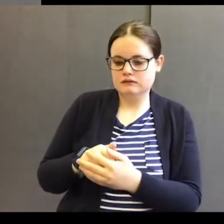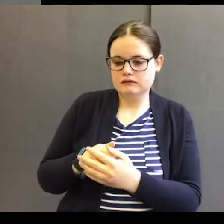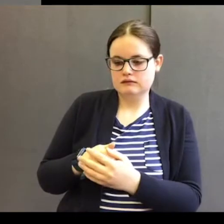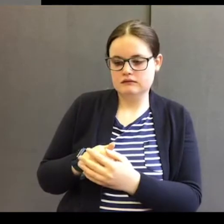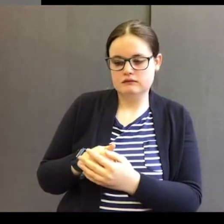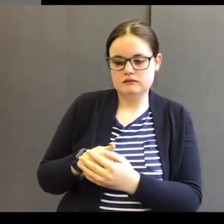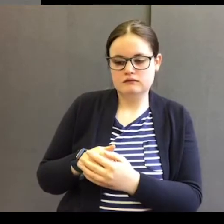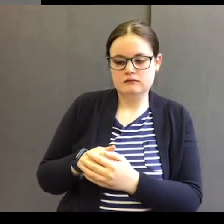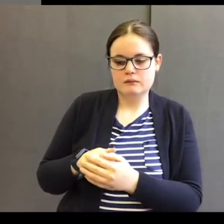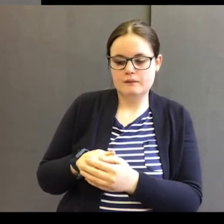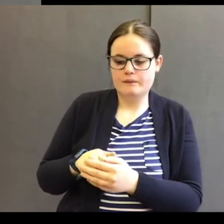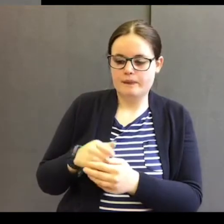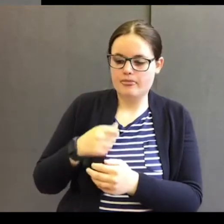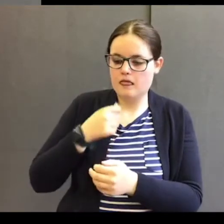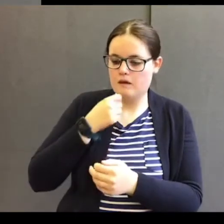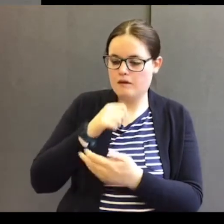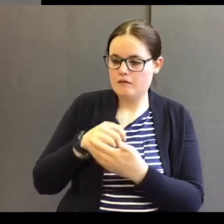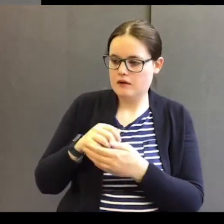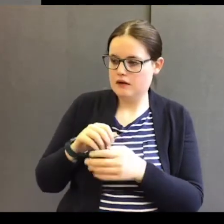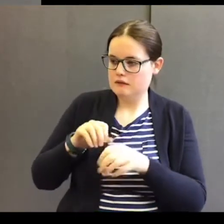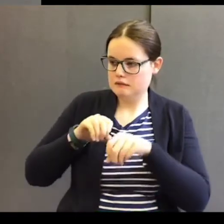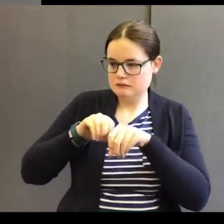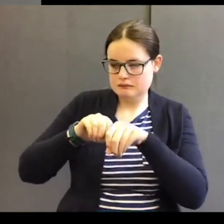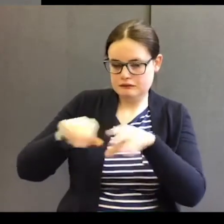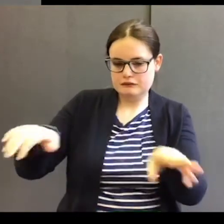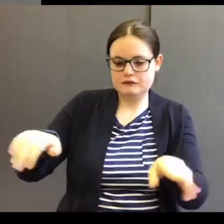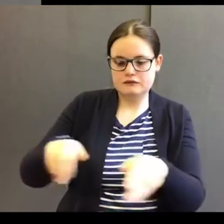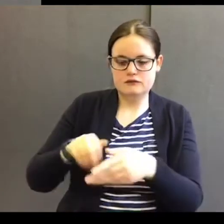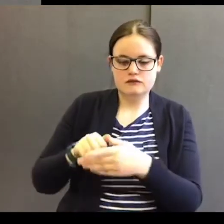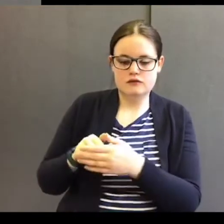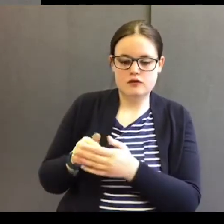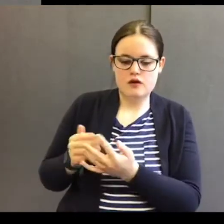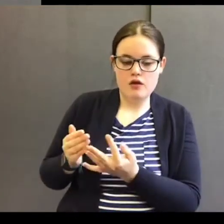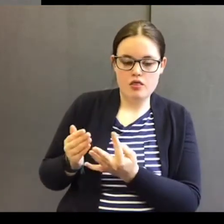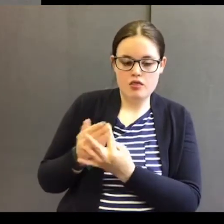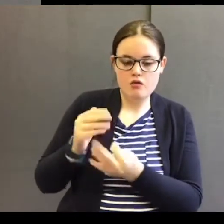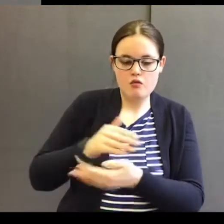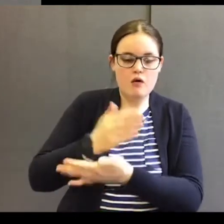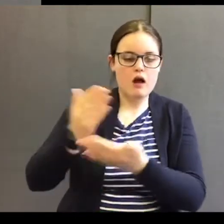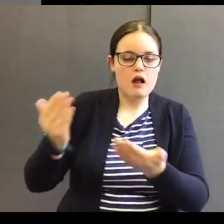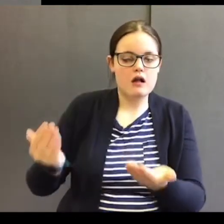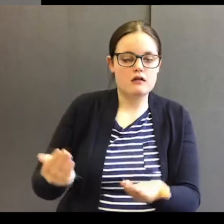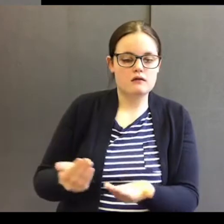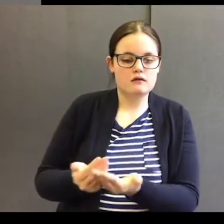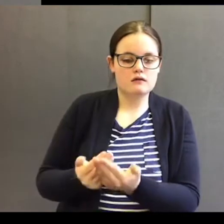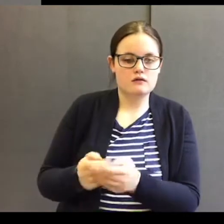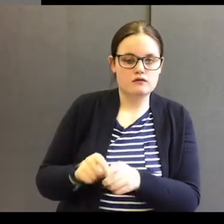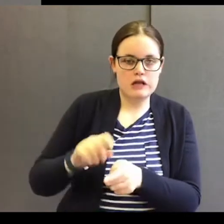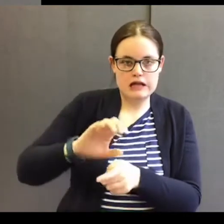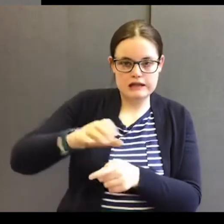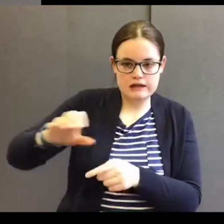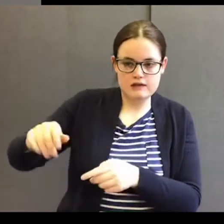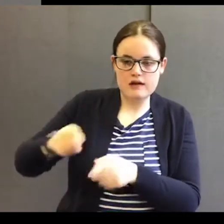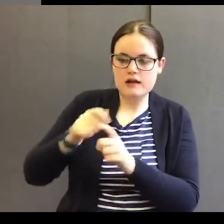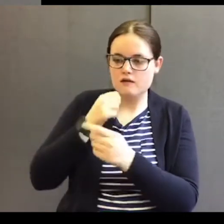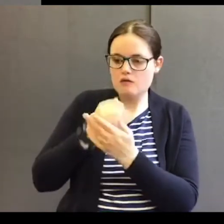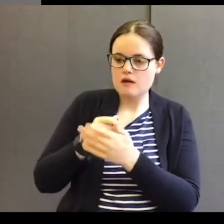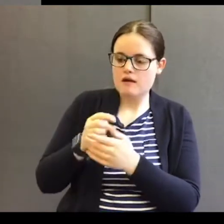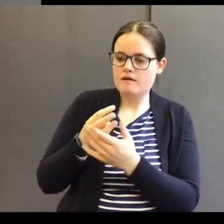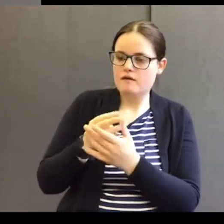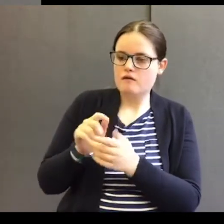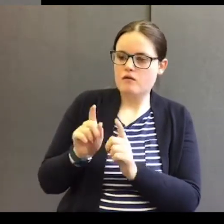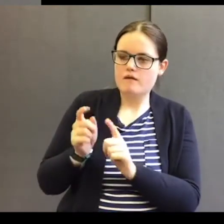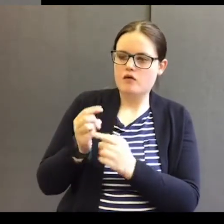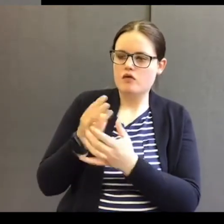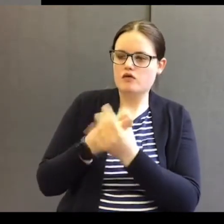great dispersion. They would be dispersed across the lands, and this would be for